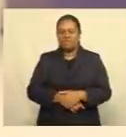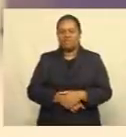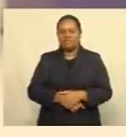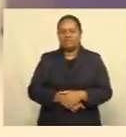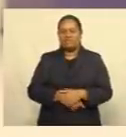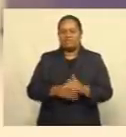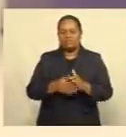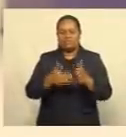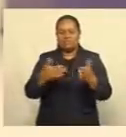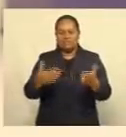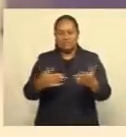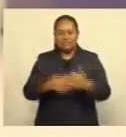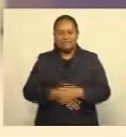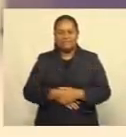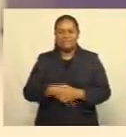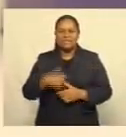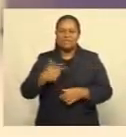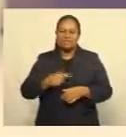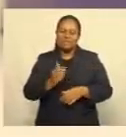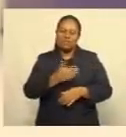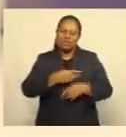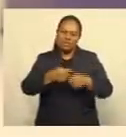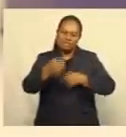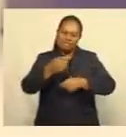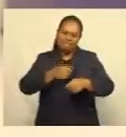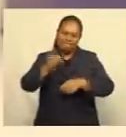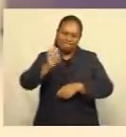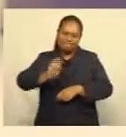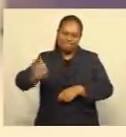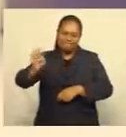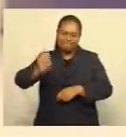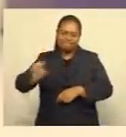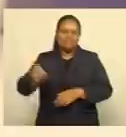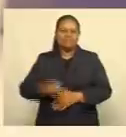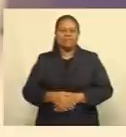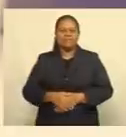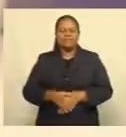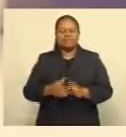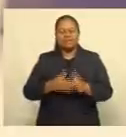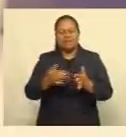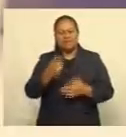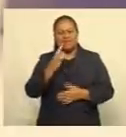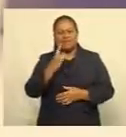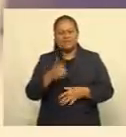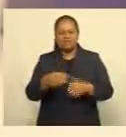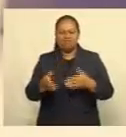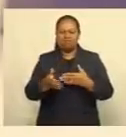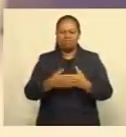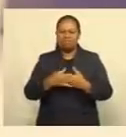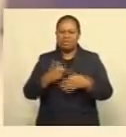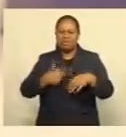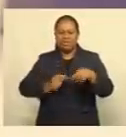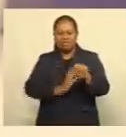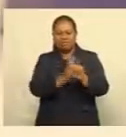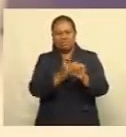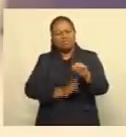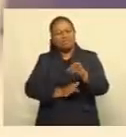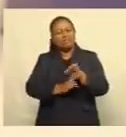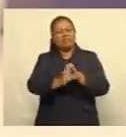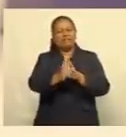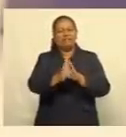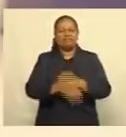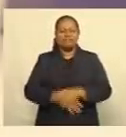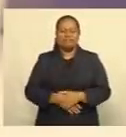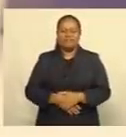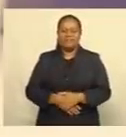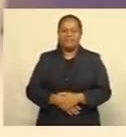turned upward again during morning trading in Europe. The stocks on Wall Street were sharply down as pandemic developments triggered investor